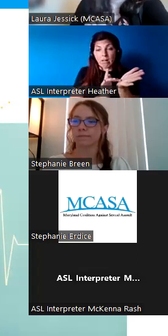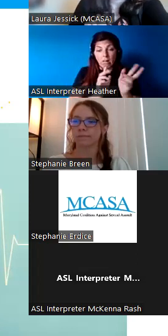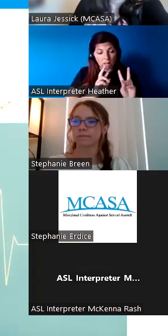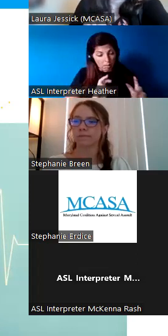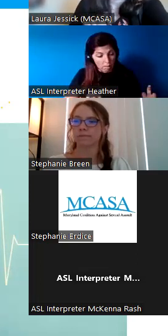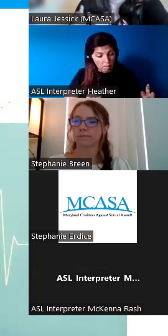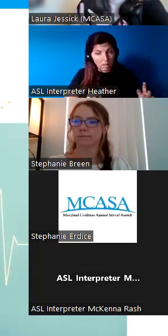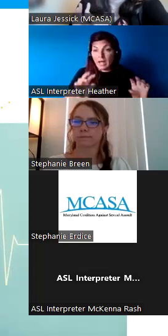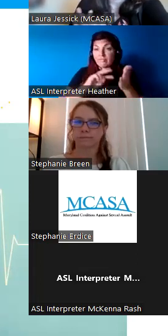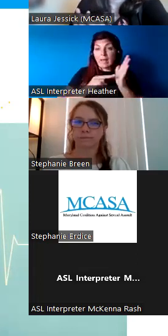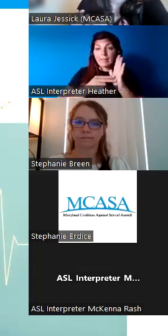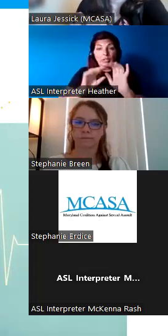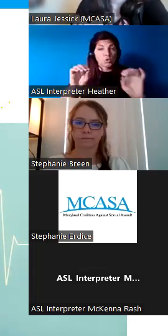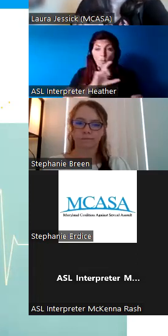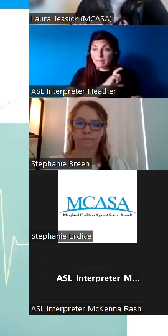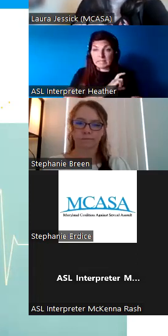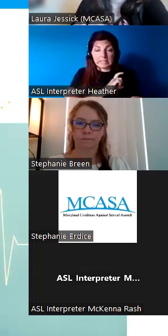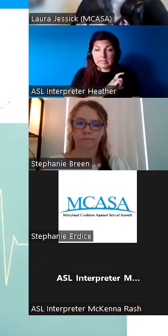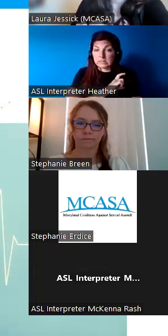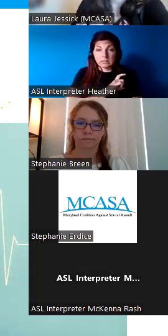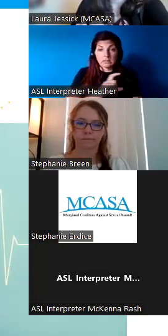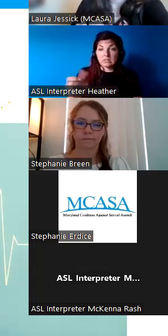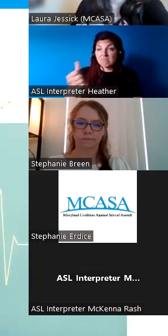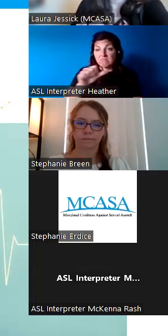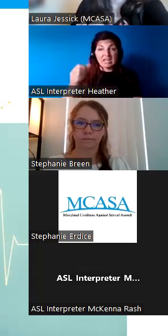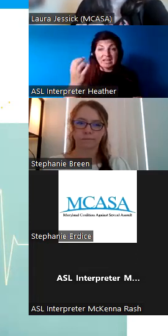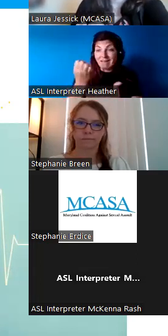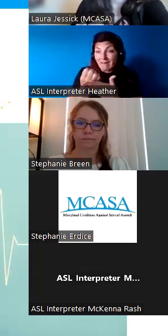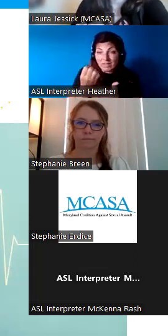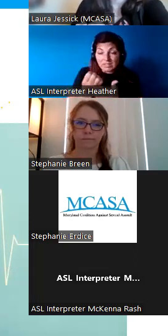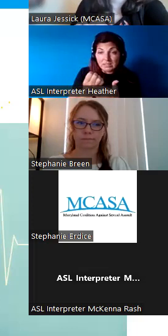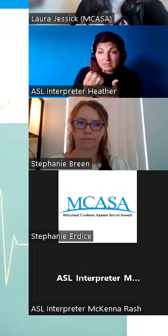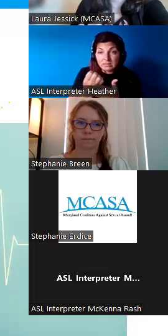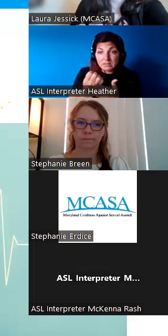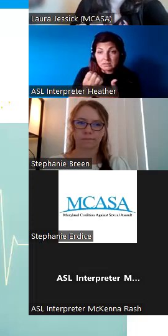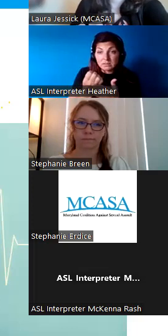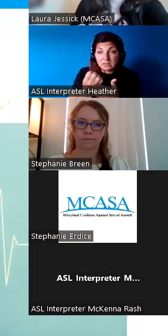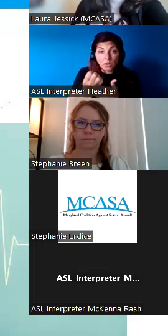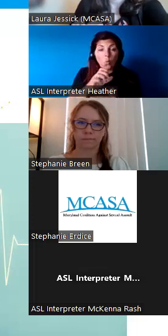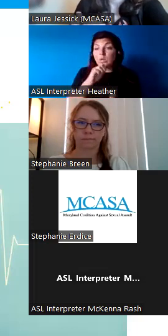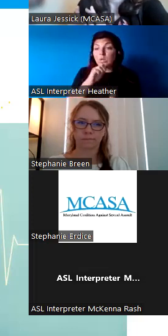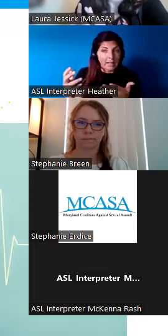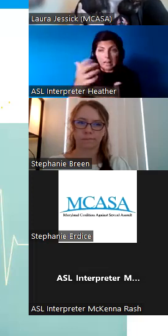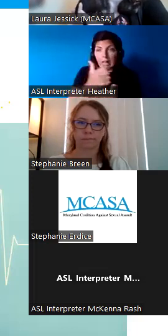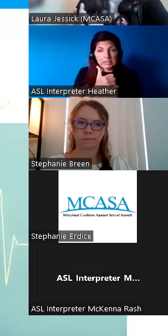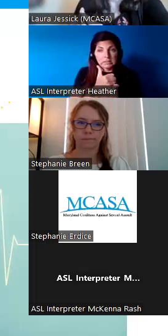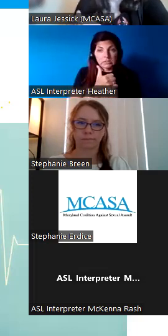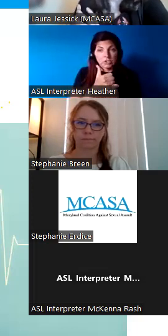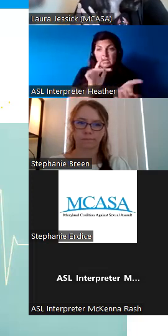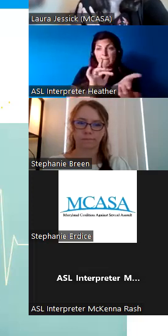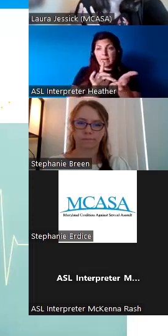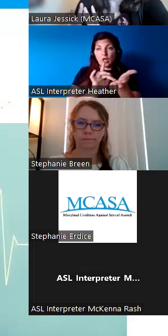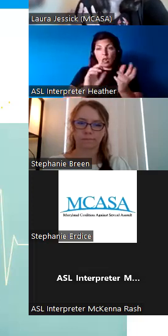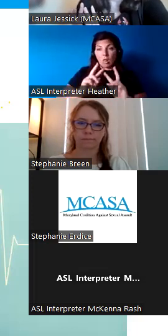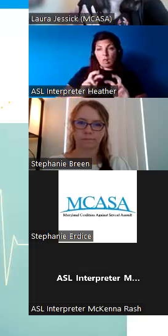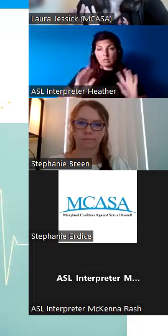no police involvement and any potential evidence of the assault will not be collected. However,